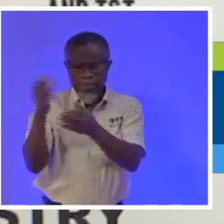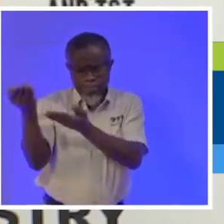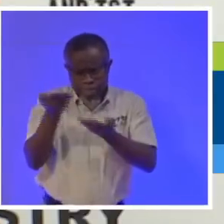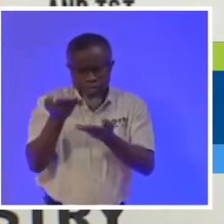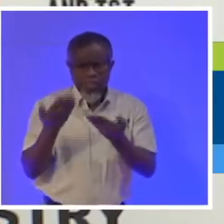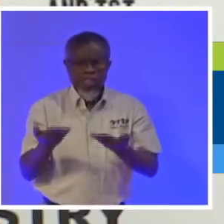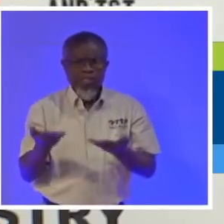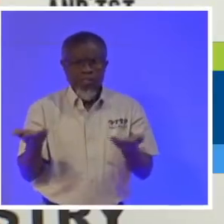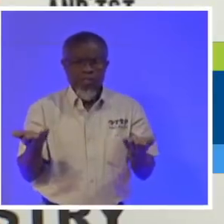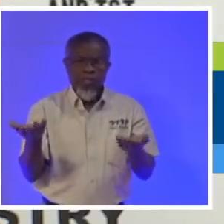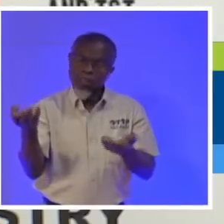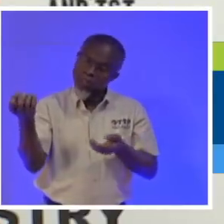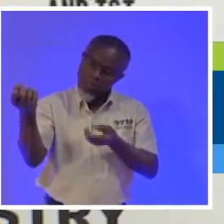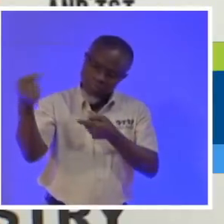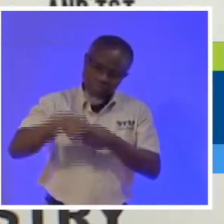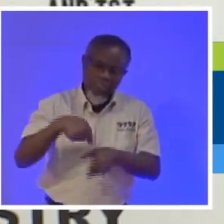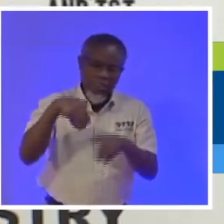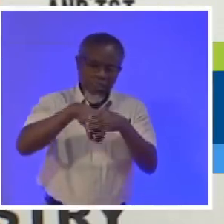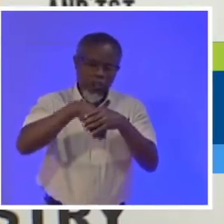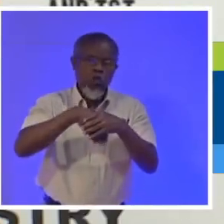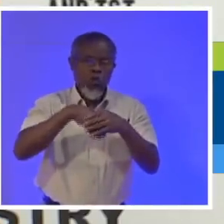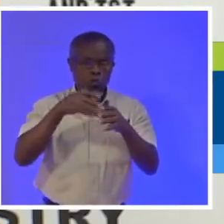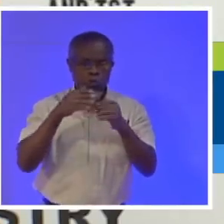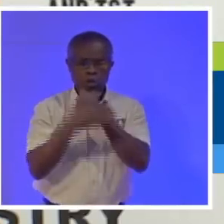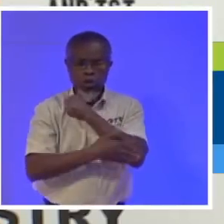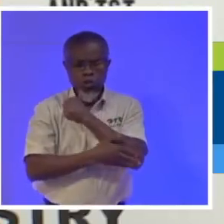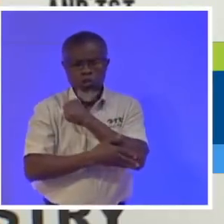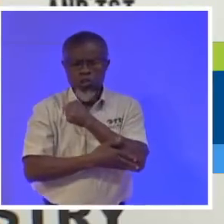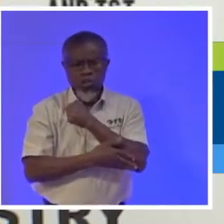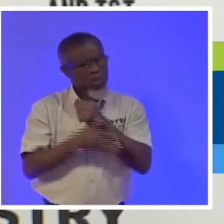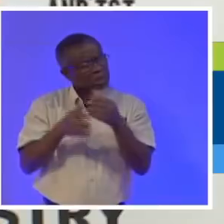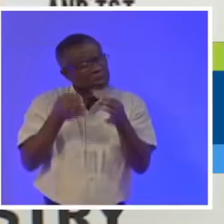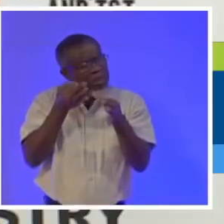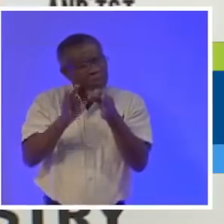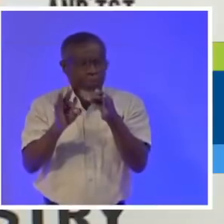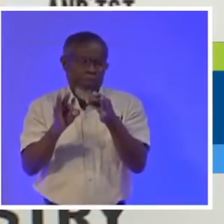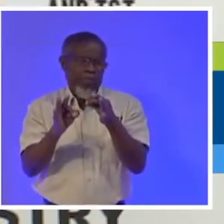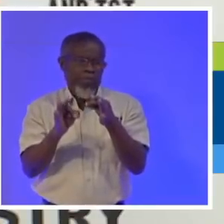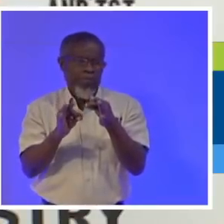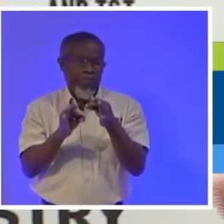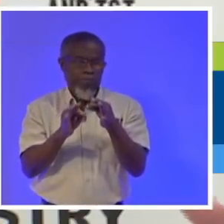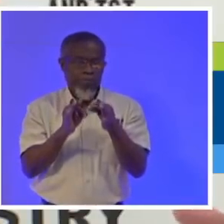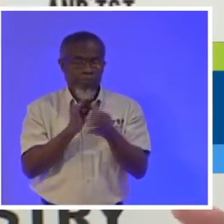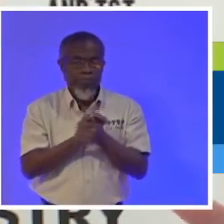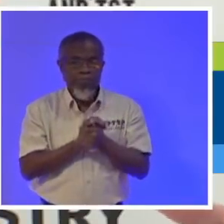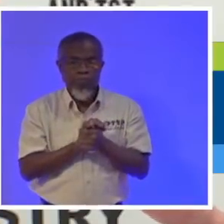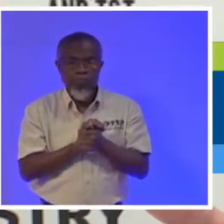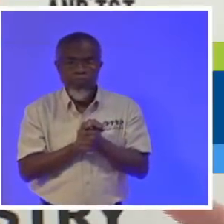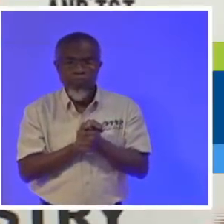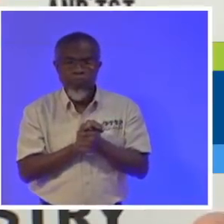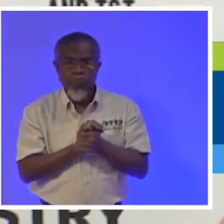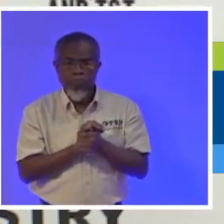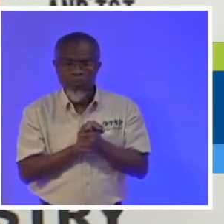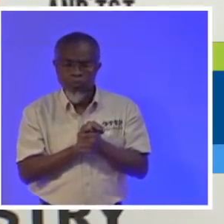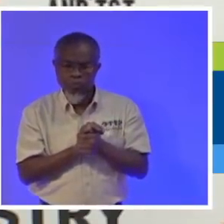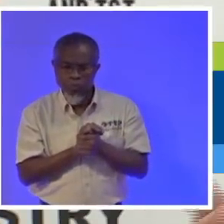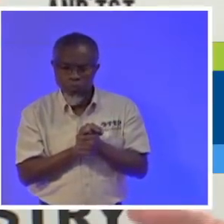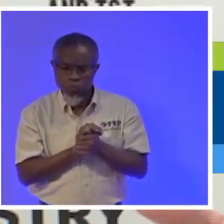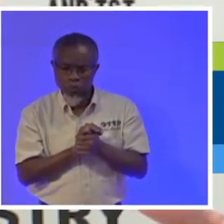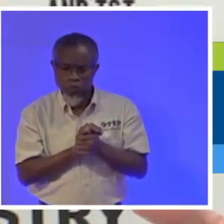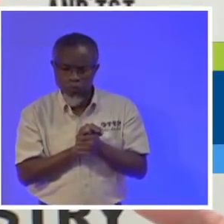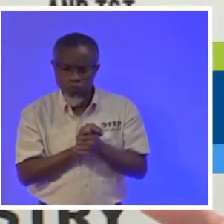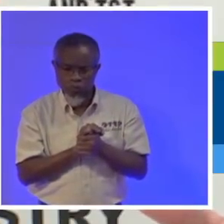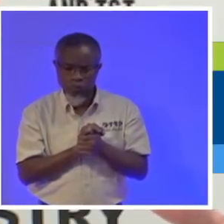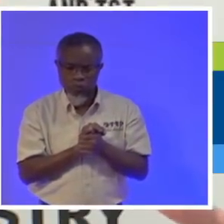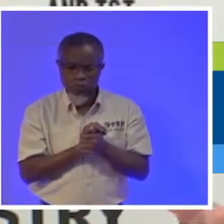is that Chemistry, Food and Drugs has in fact approved rapid antigen tests maybe a week or two ago. So if it's